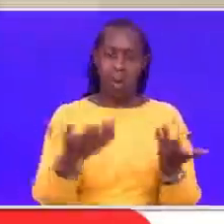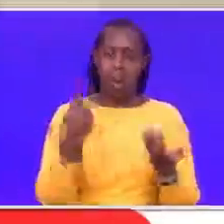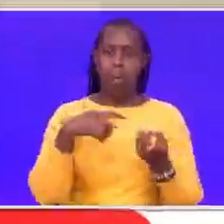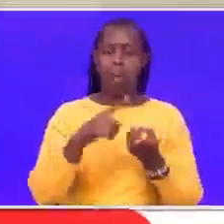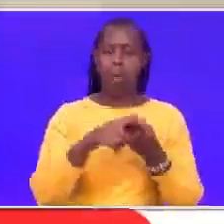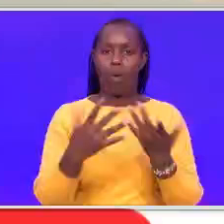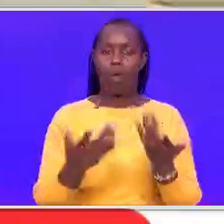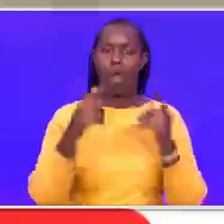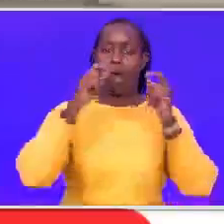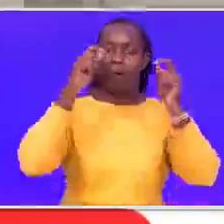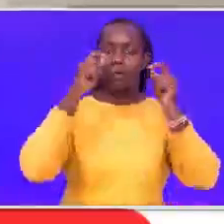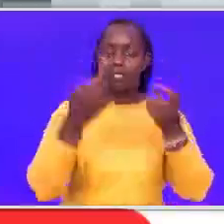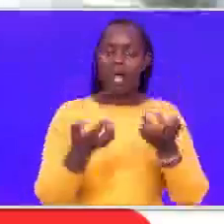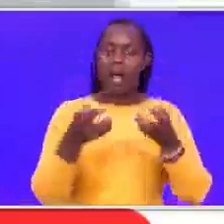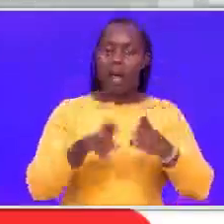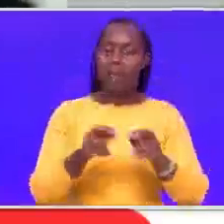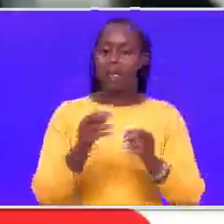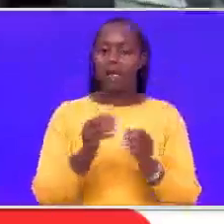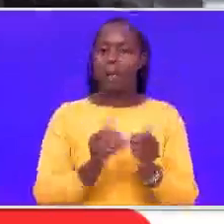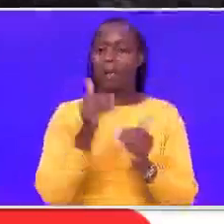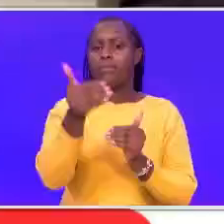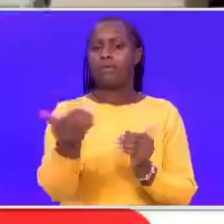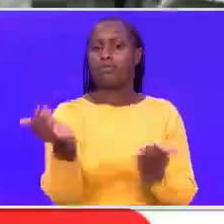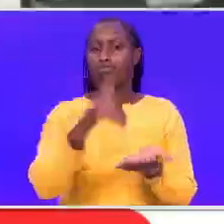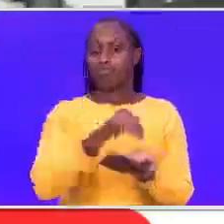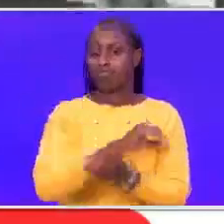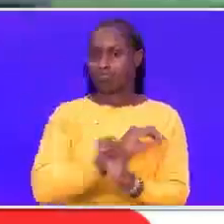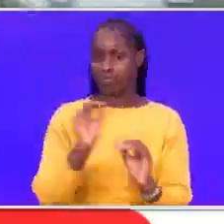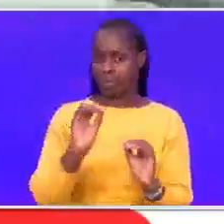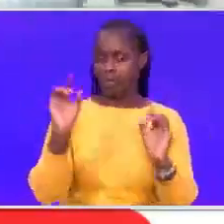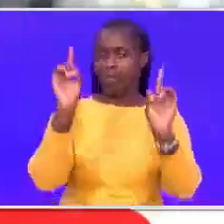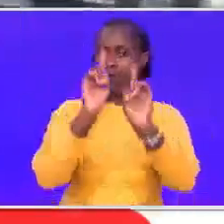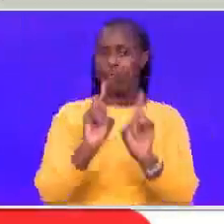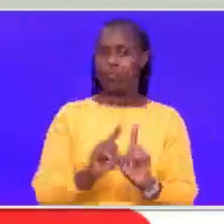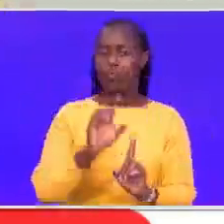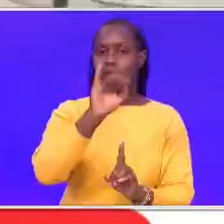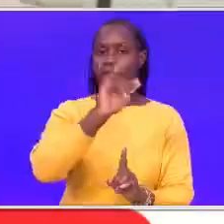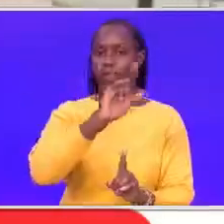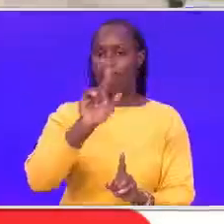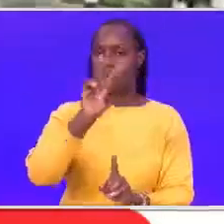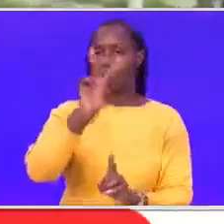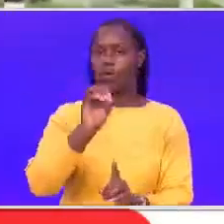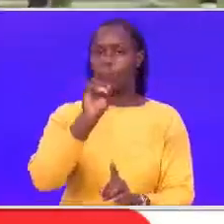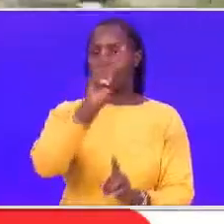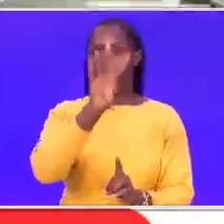be permitted. Will the proposed Assembly and Demonstration Bill 2024 see